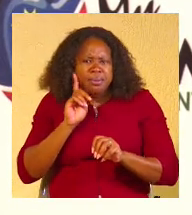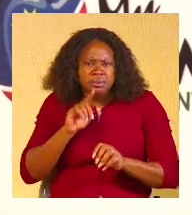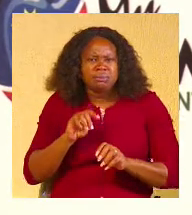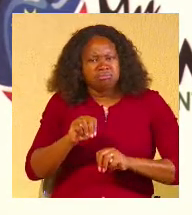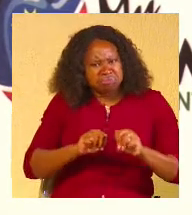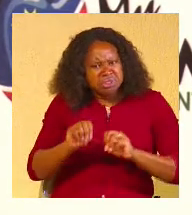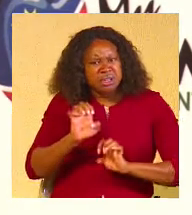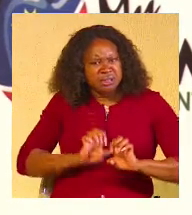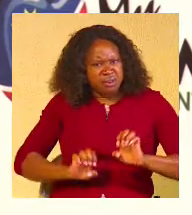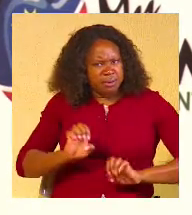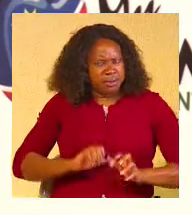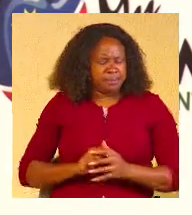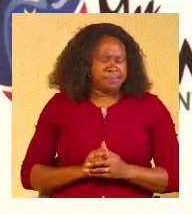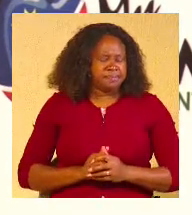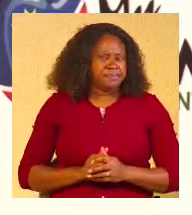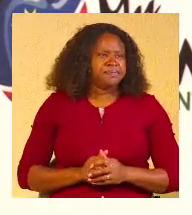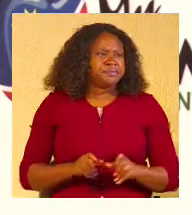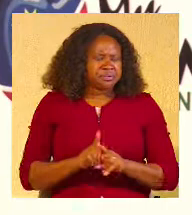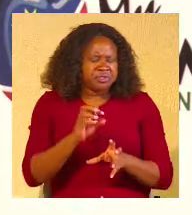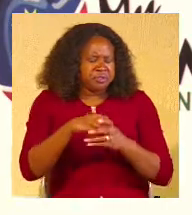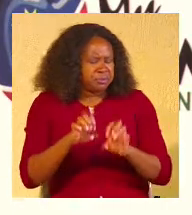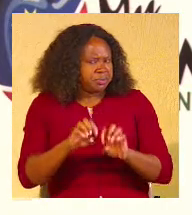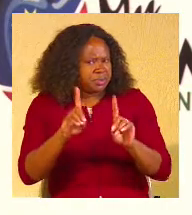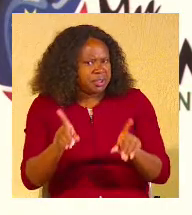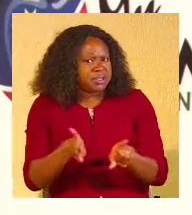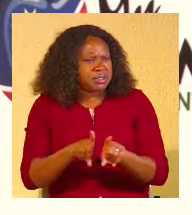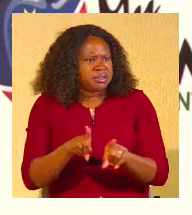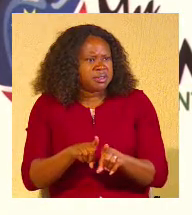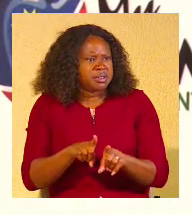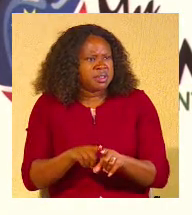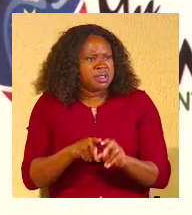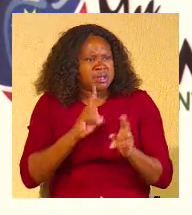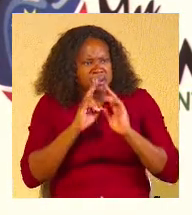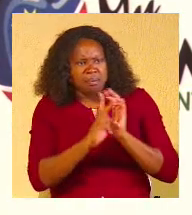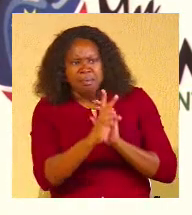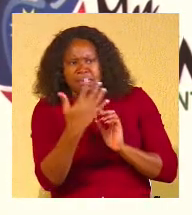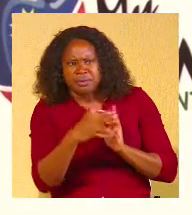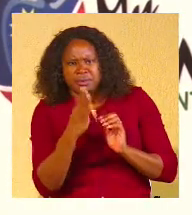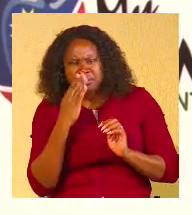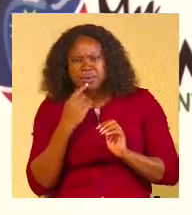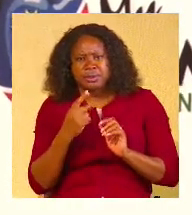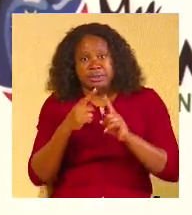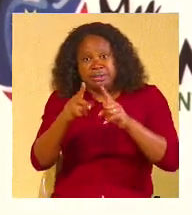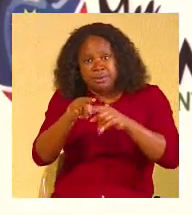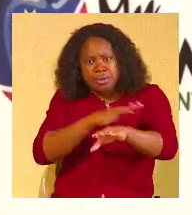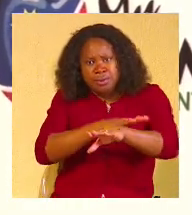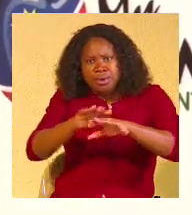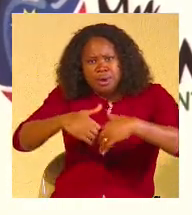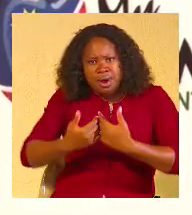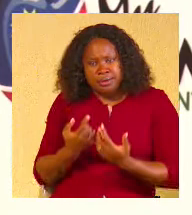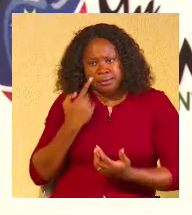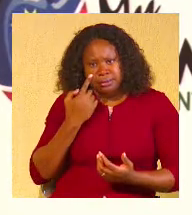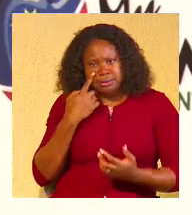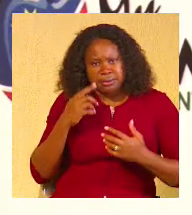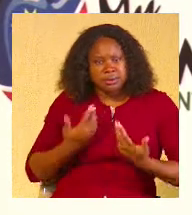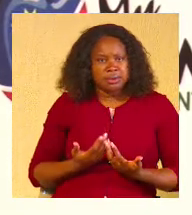alternative forms of education. As has been mentioned, you know, by our panelists, we have to look at various ways of seeing how, but in